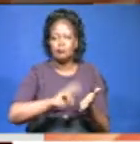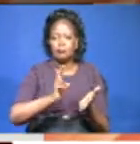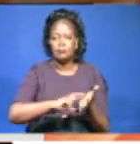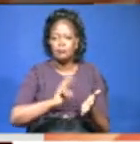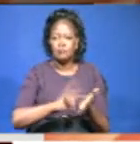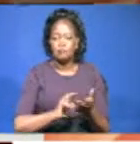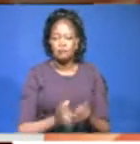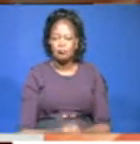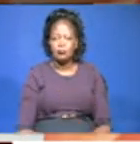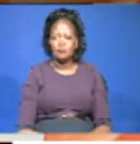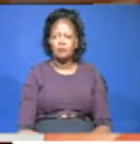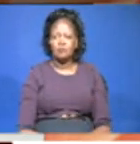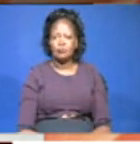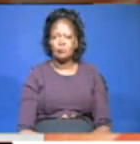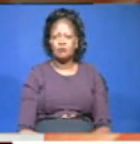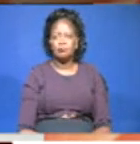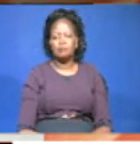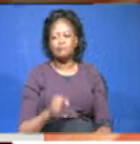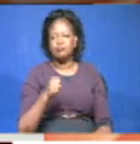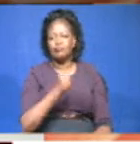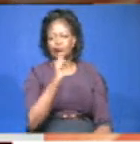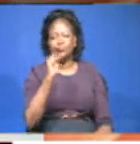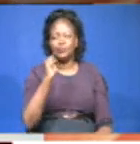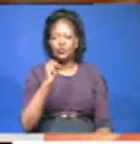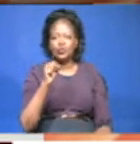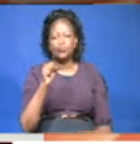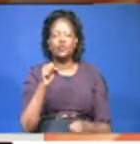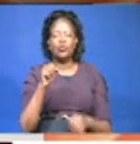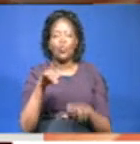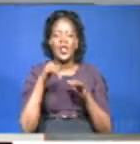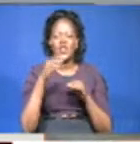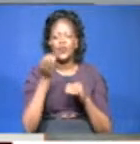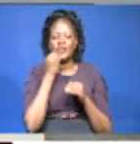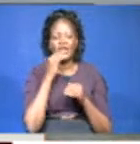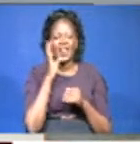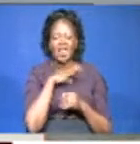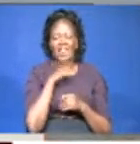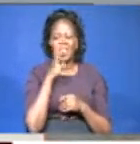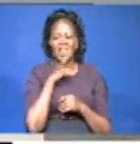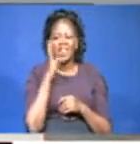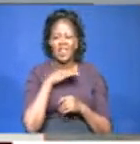waiting to feed on waste in the towns. Let's take a look.